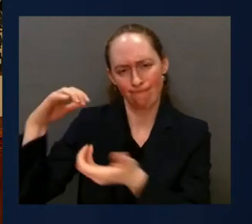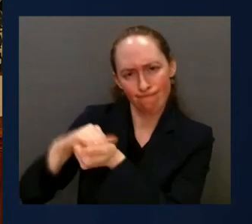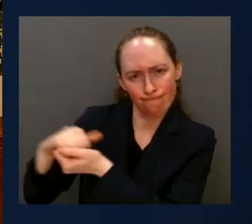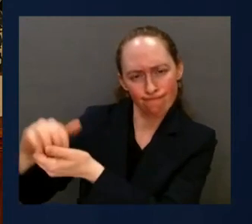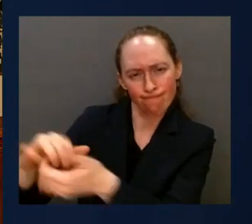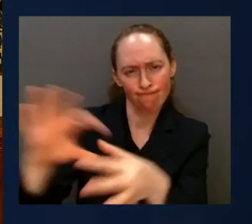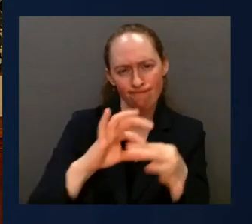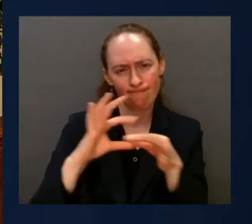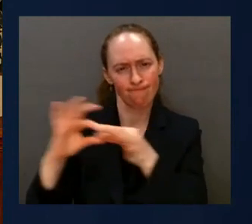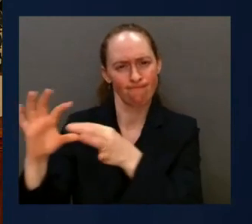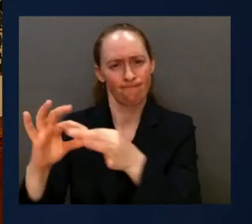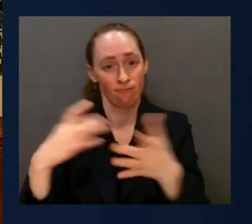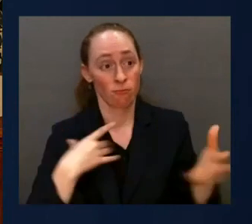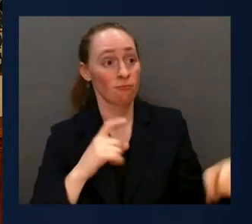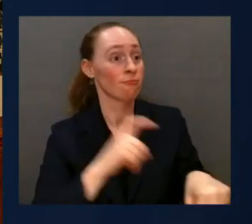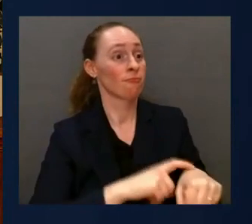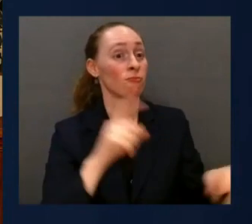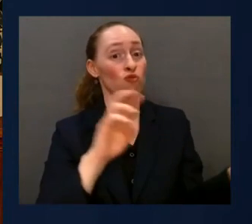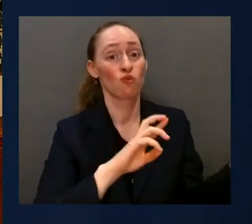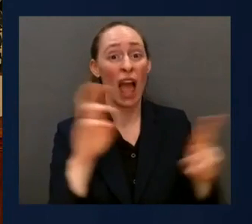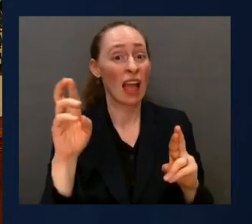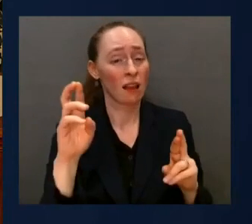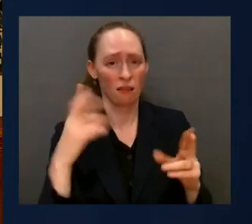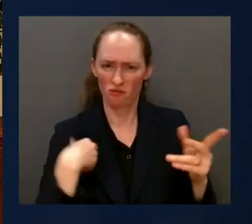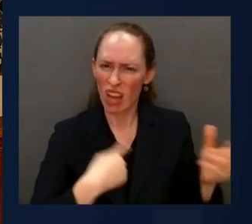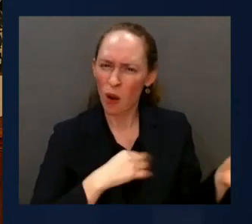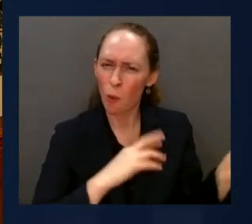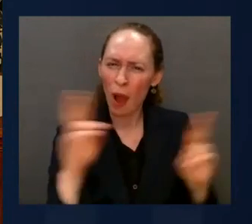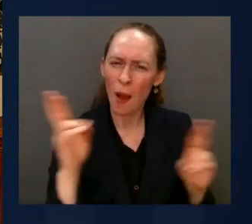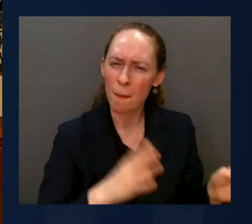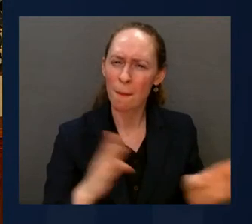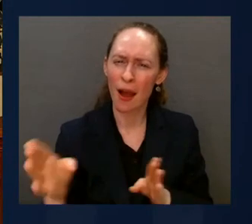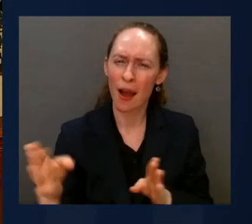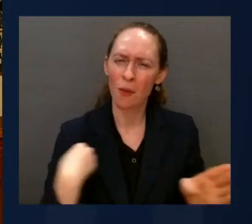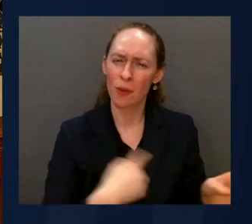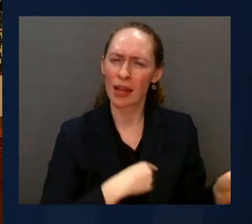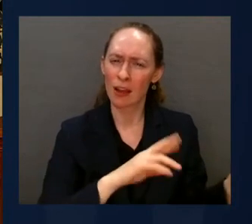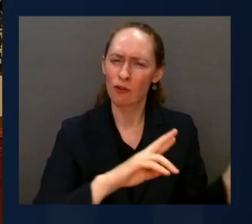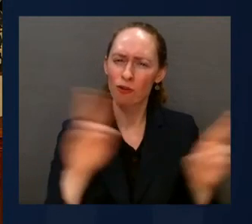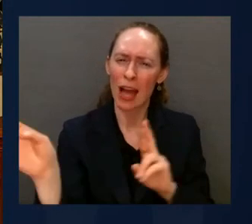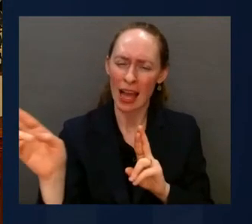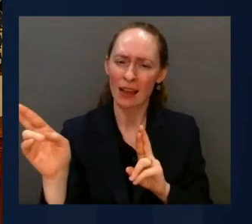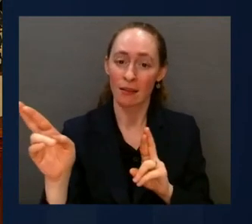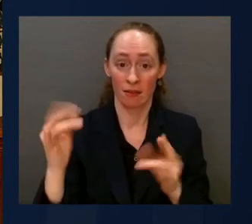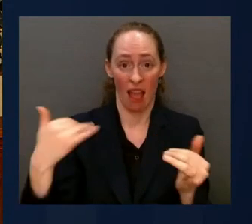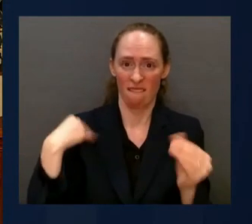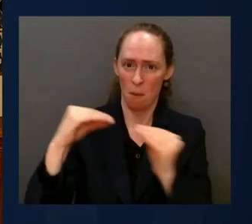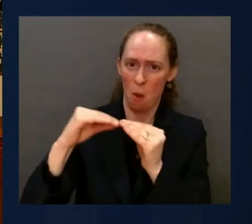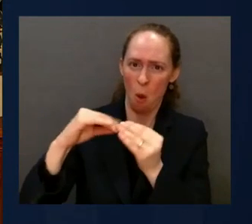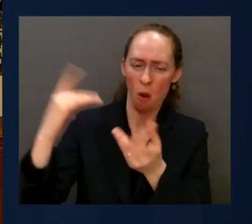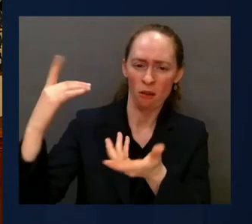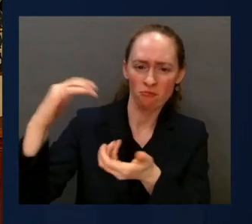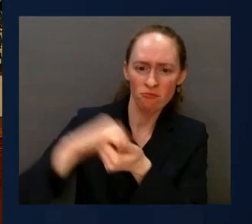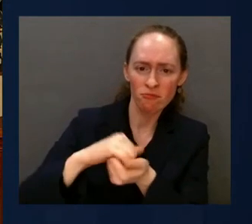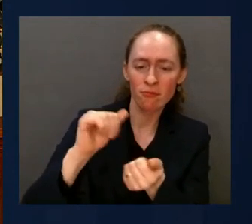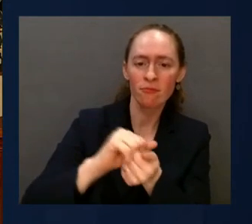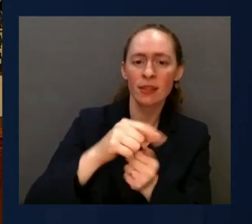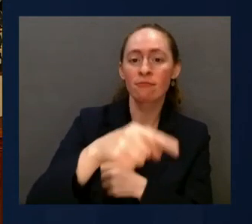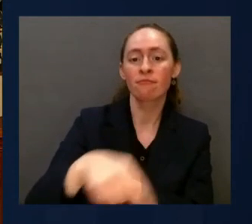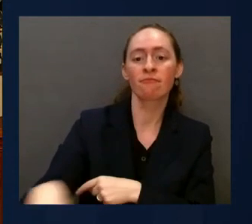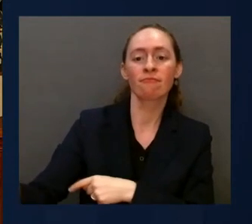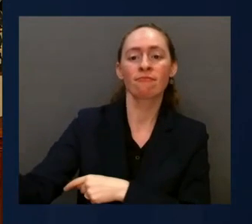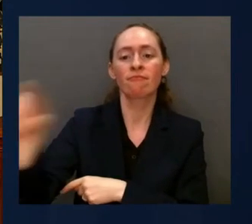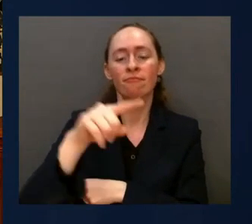the bridges we're forming between partners in the Pacific and those in the Atlantic, and those who bet against America are learning how wrong they